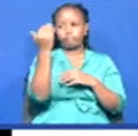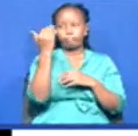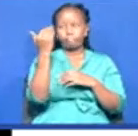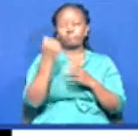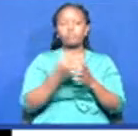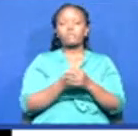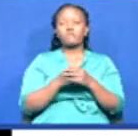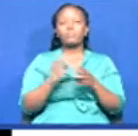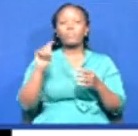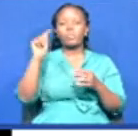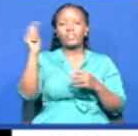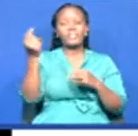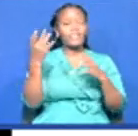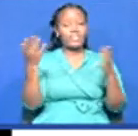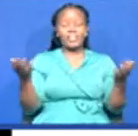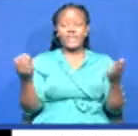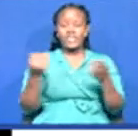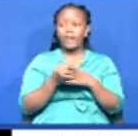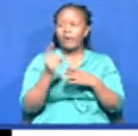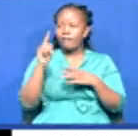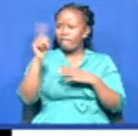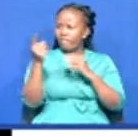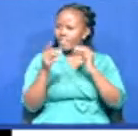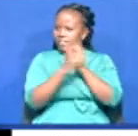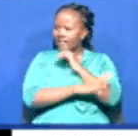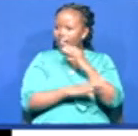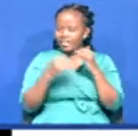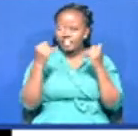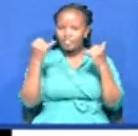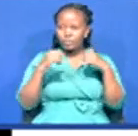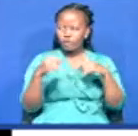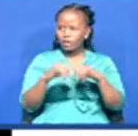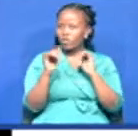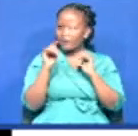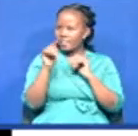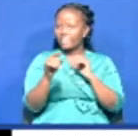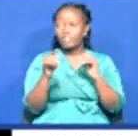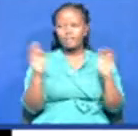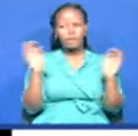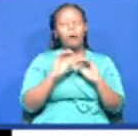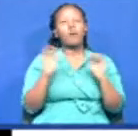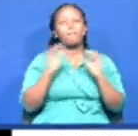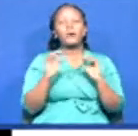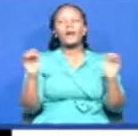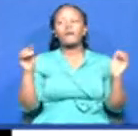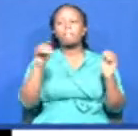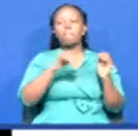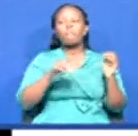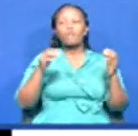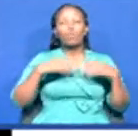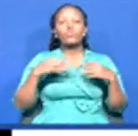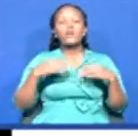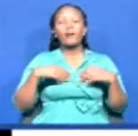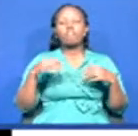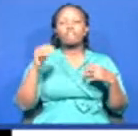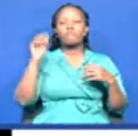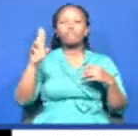will not be the first country to implement recordation. We have US, the